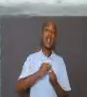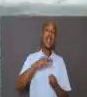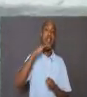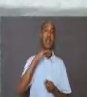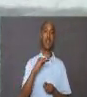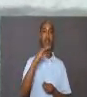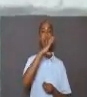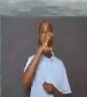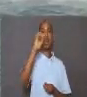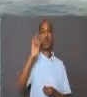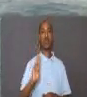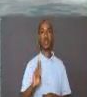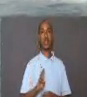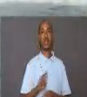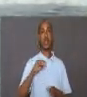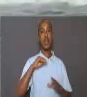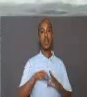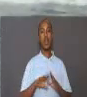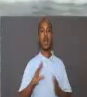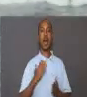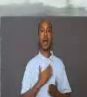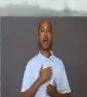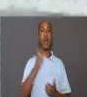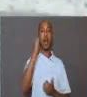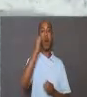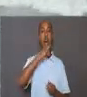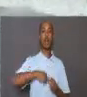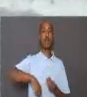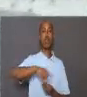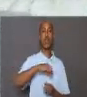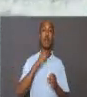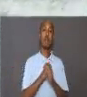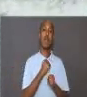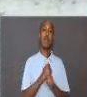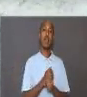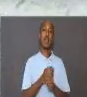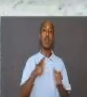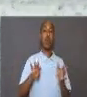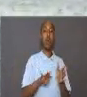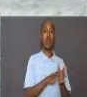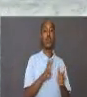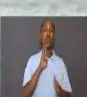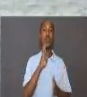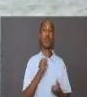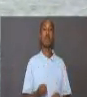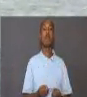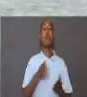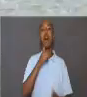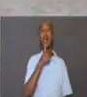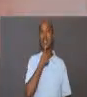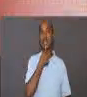of carbon dioxide in our atmosphere is making ocean water more